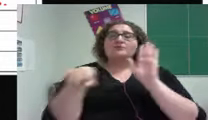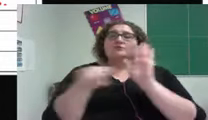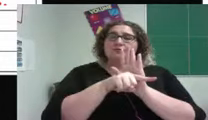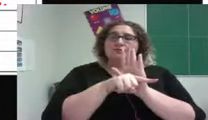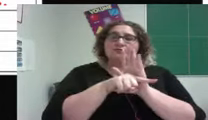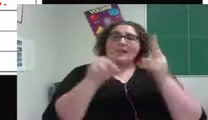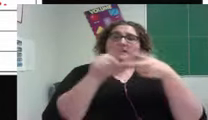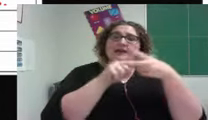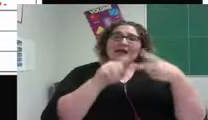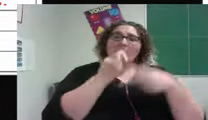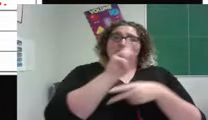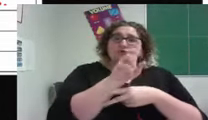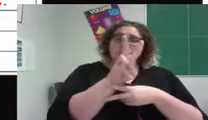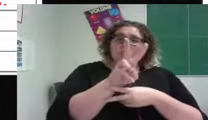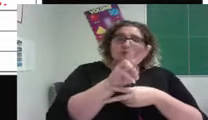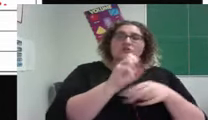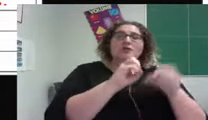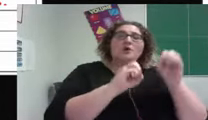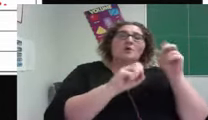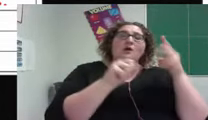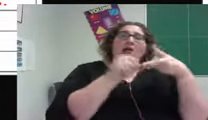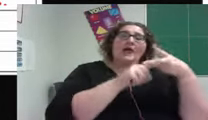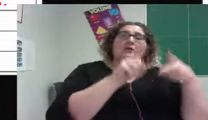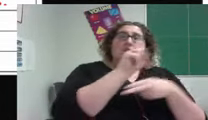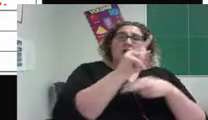by subtraction,